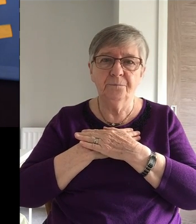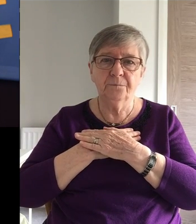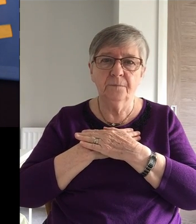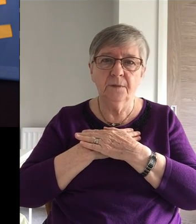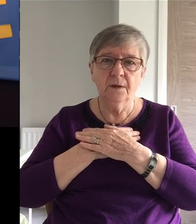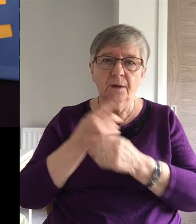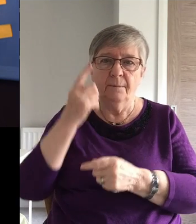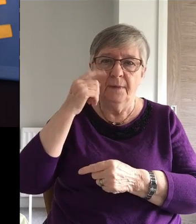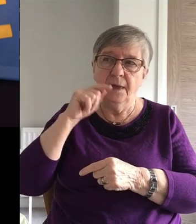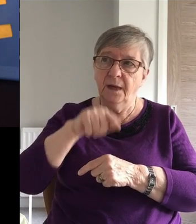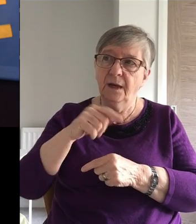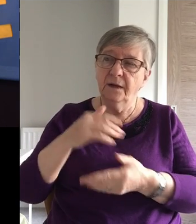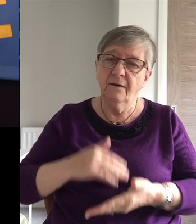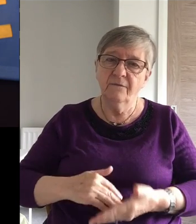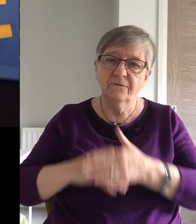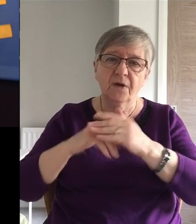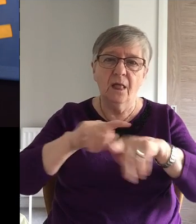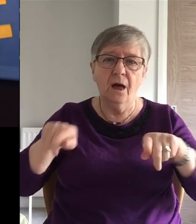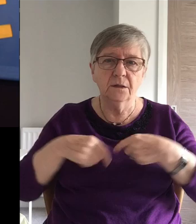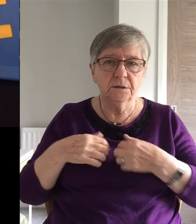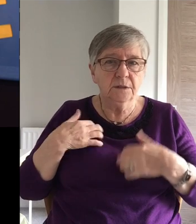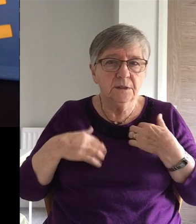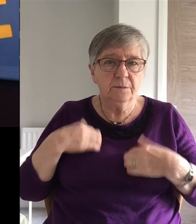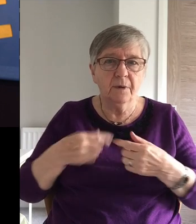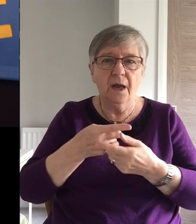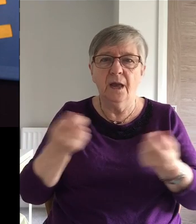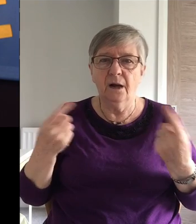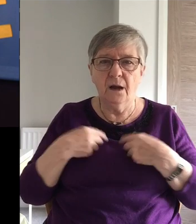May it fill us, thrill us, inspire us, encourage us,